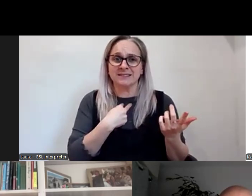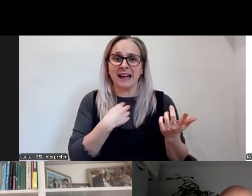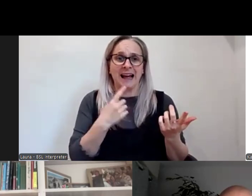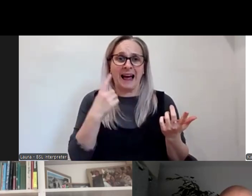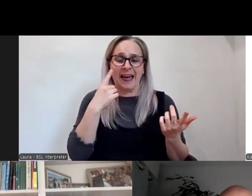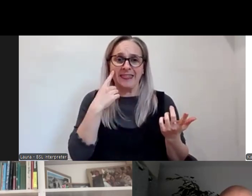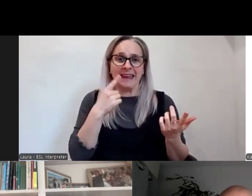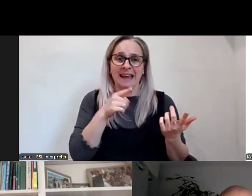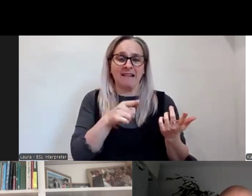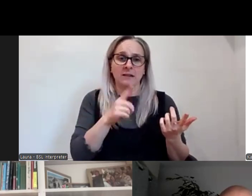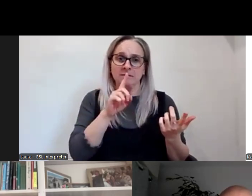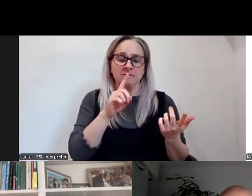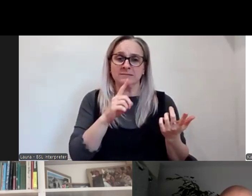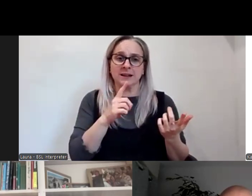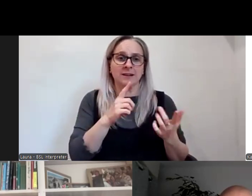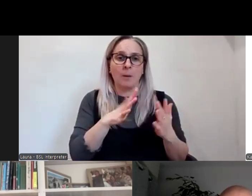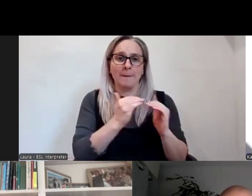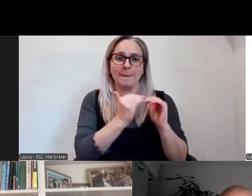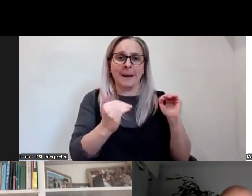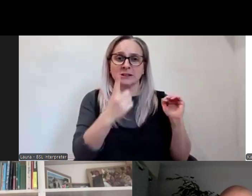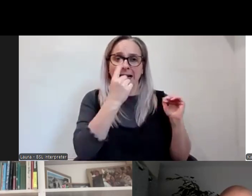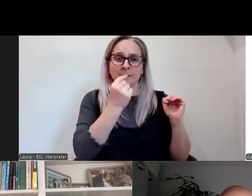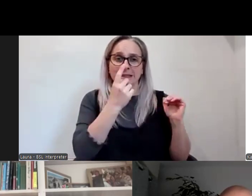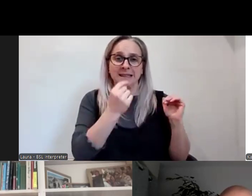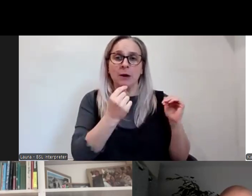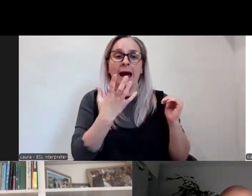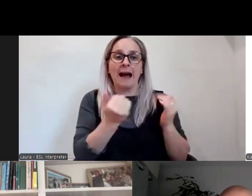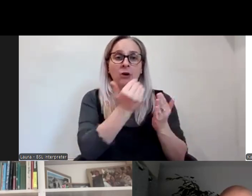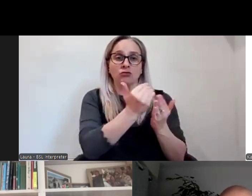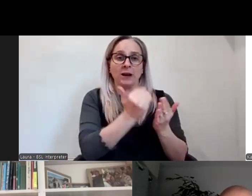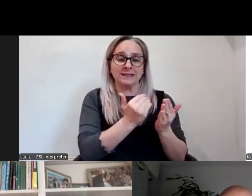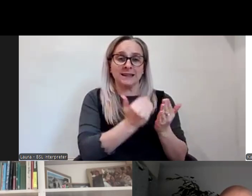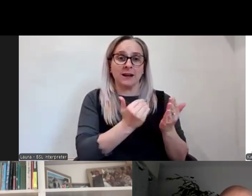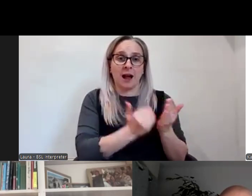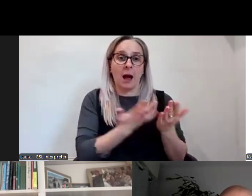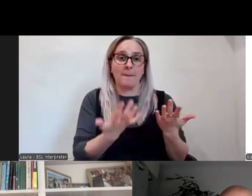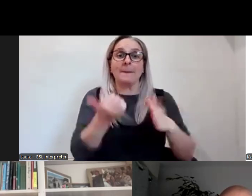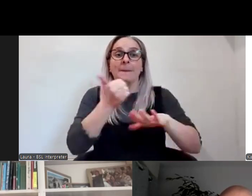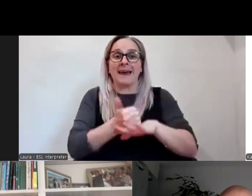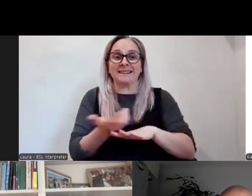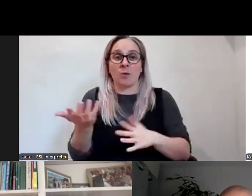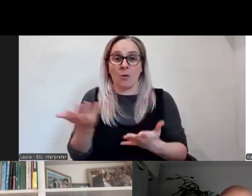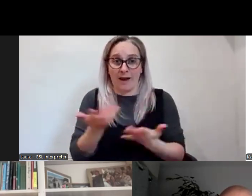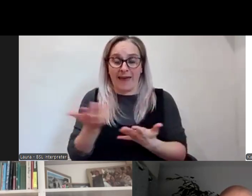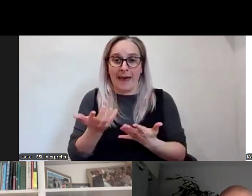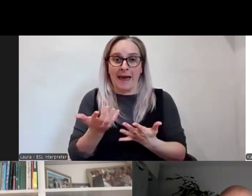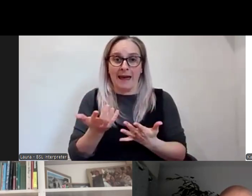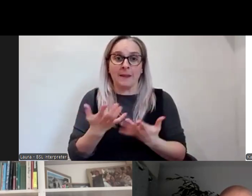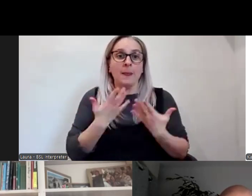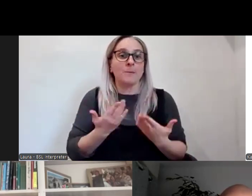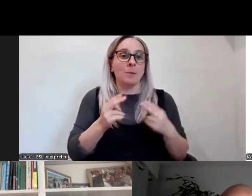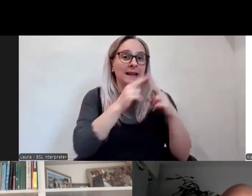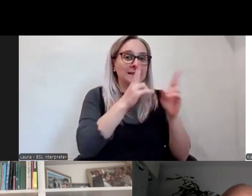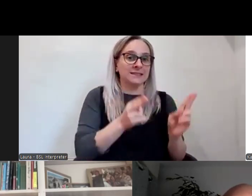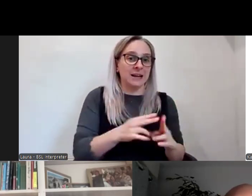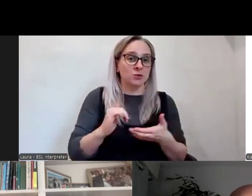an eligibility perspective. There are criteria about where you need to be based, and our international fellowships at the moment are, as I said,